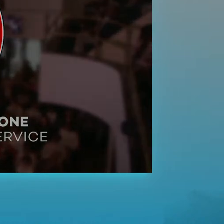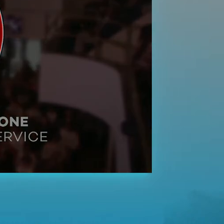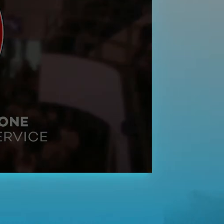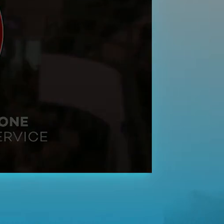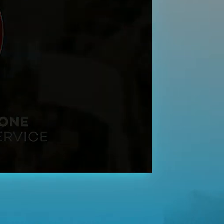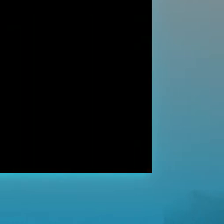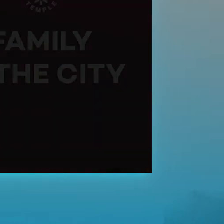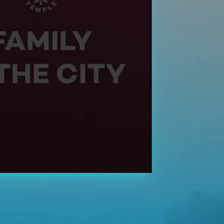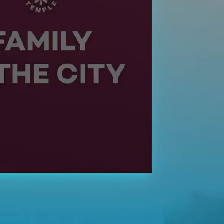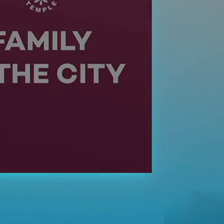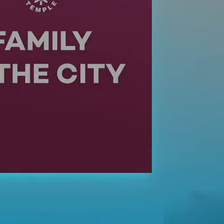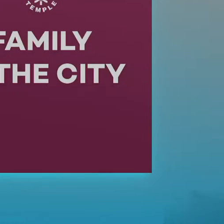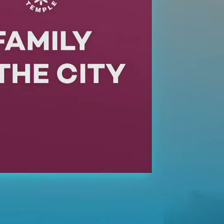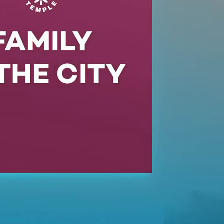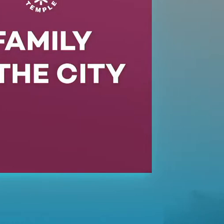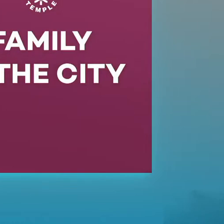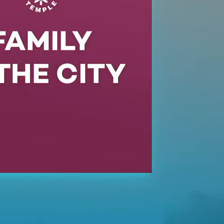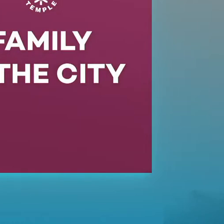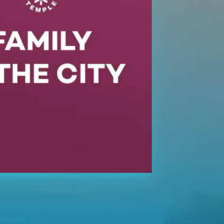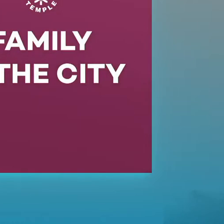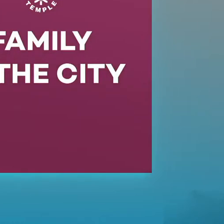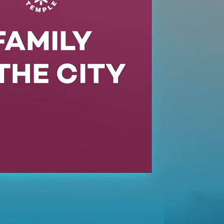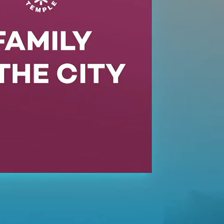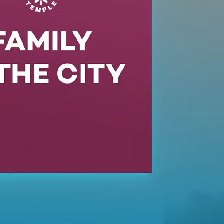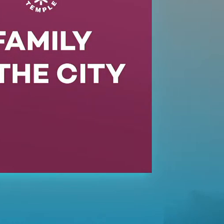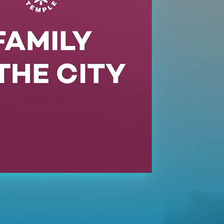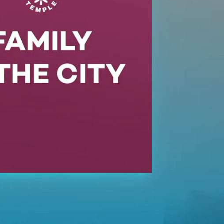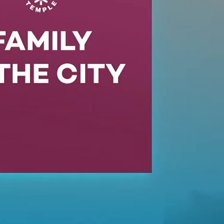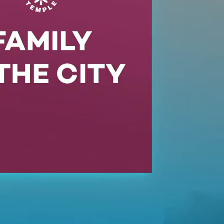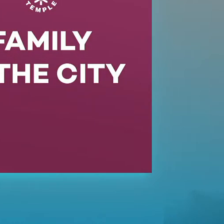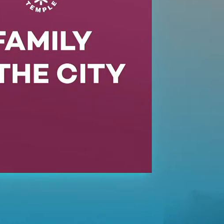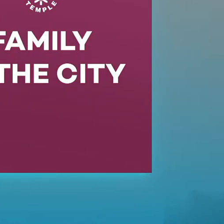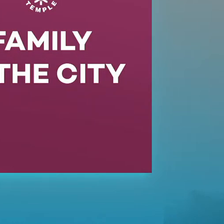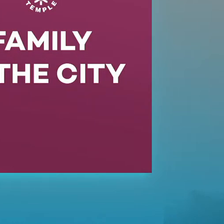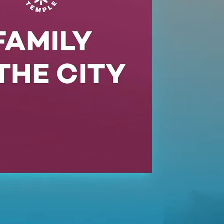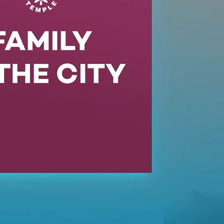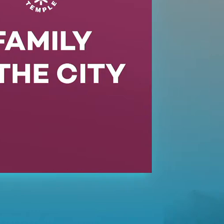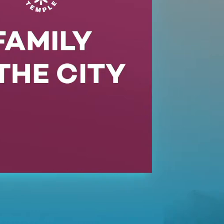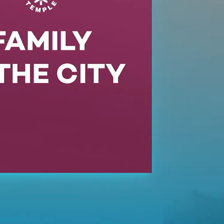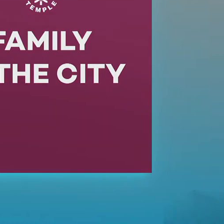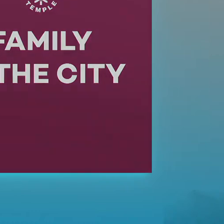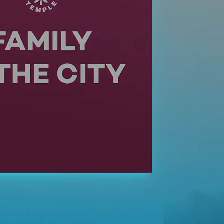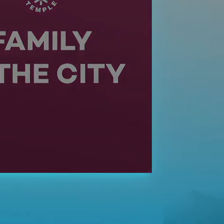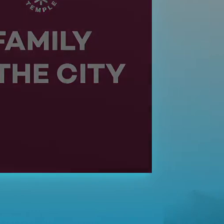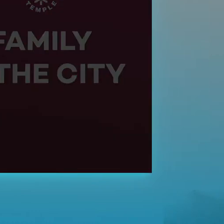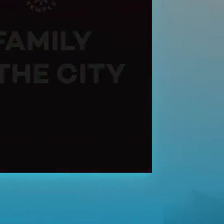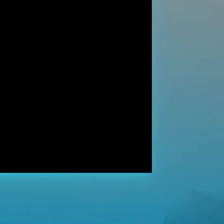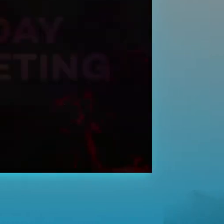with the burning light of noon,